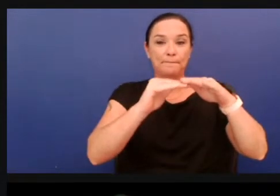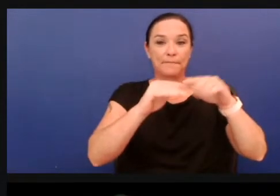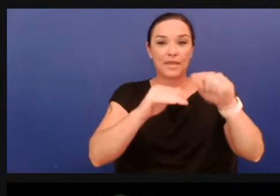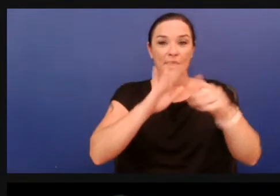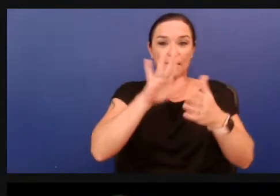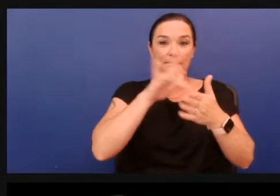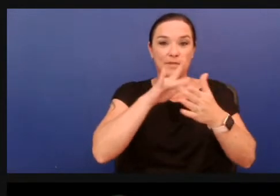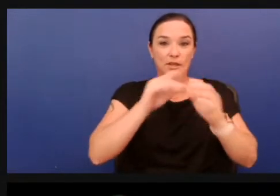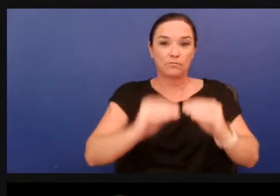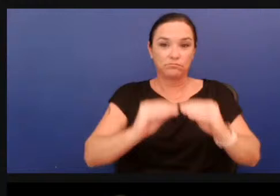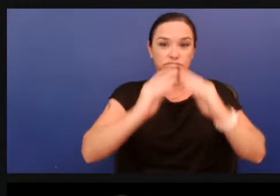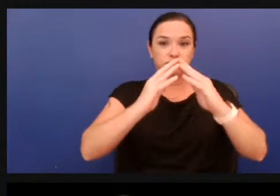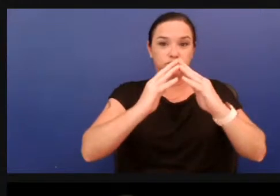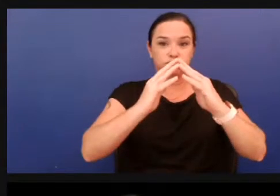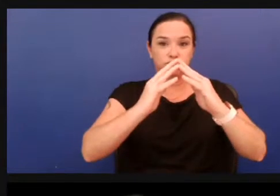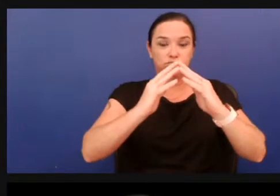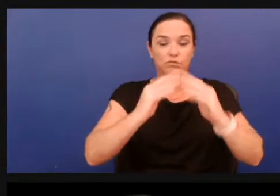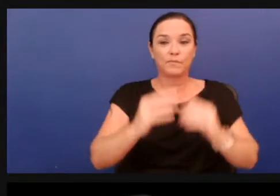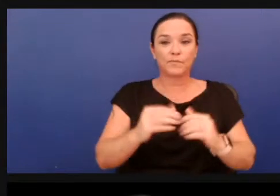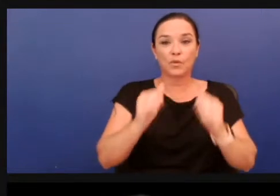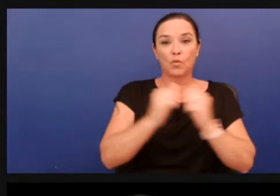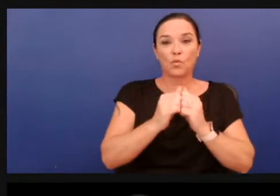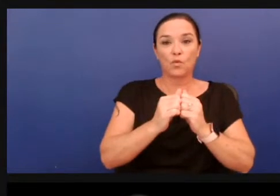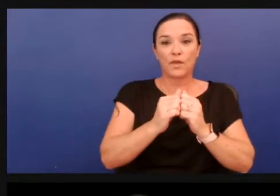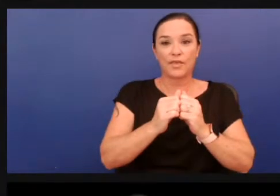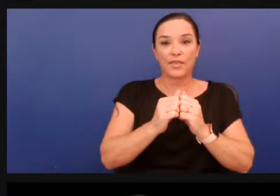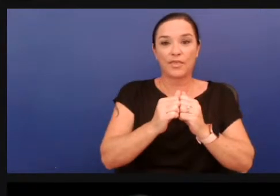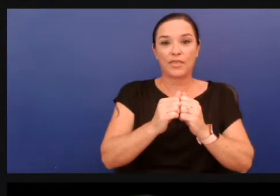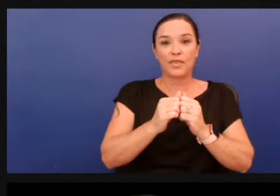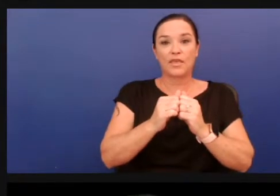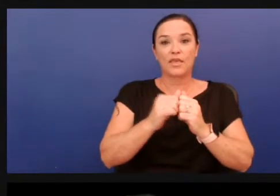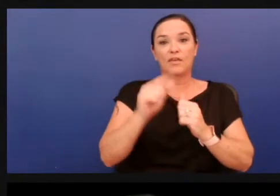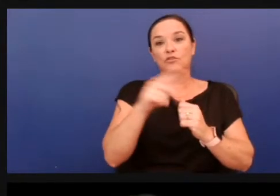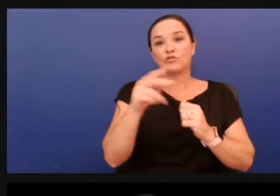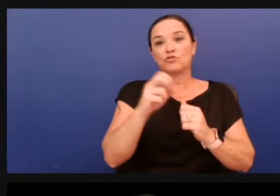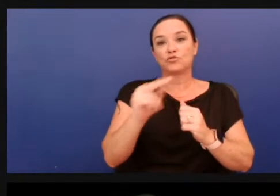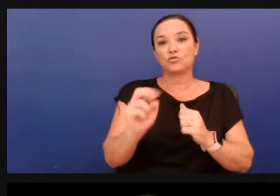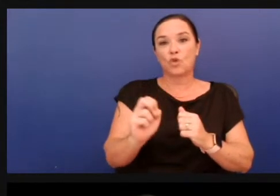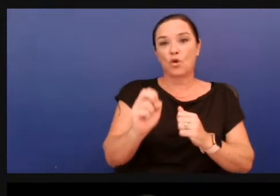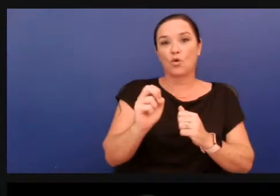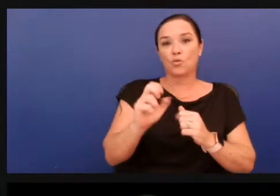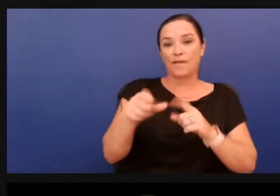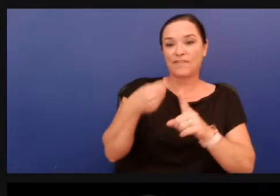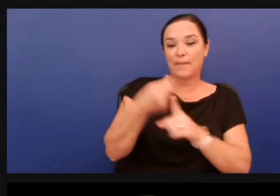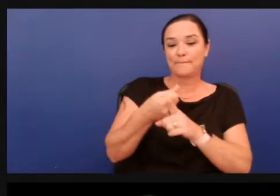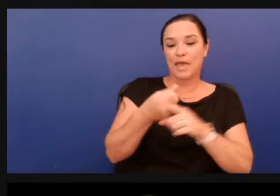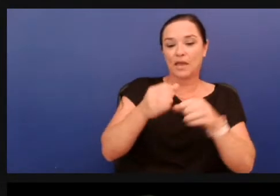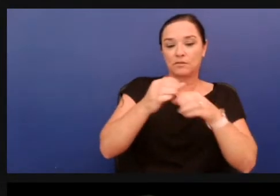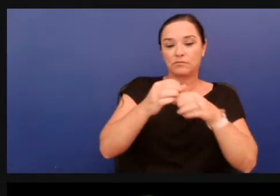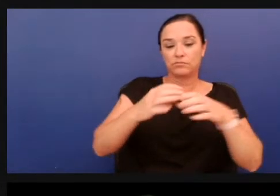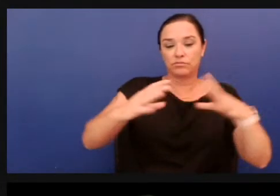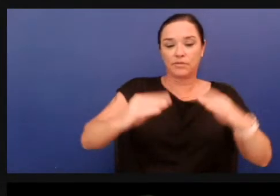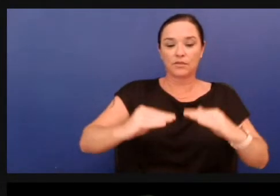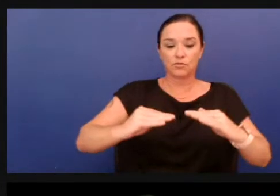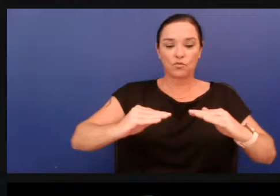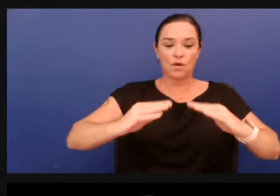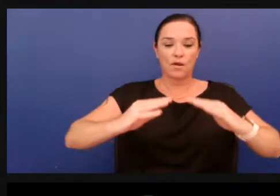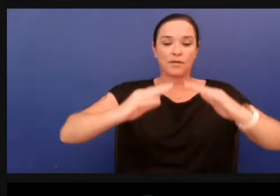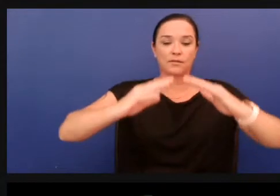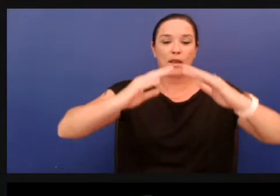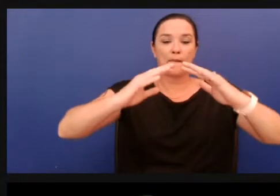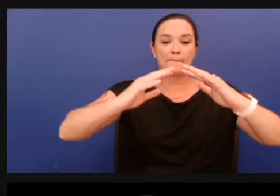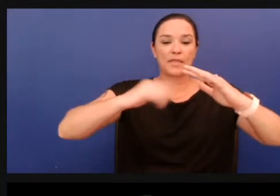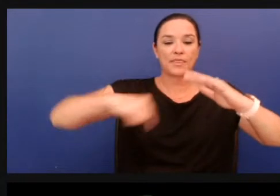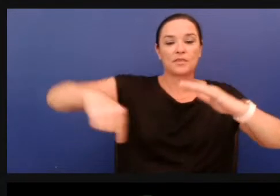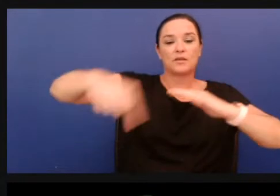there, with the zone of impact of the actual rise of the ground something like that.